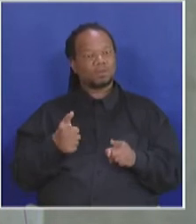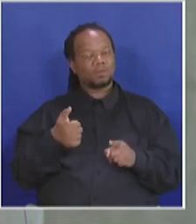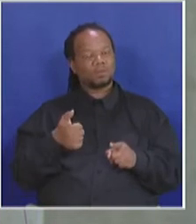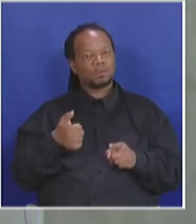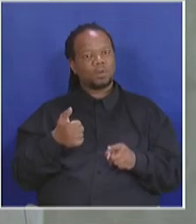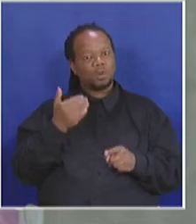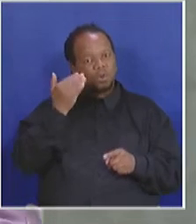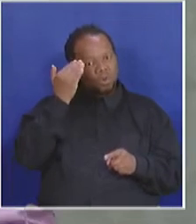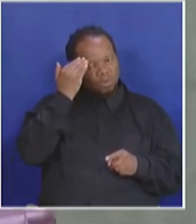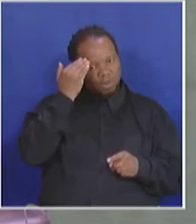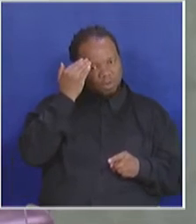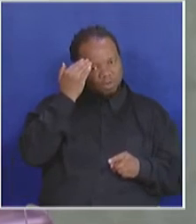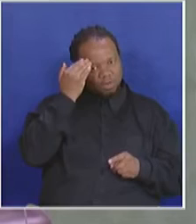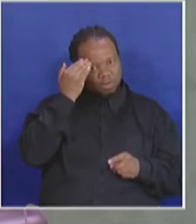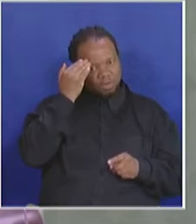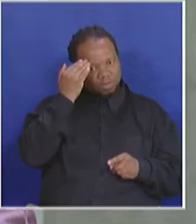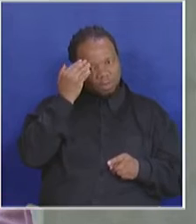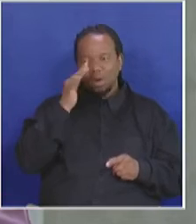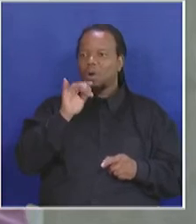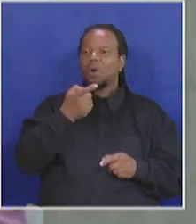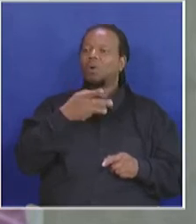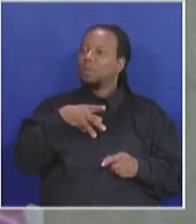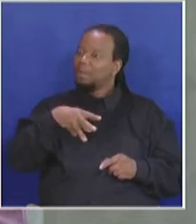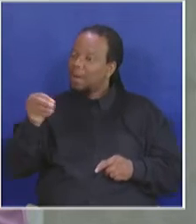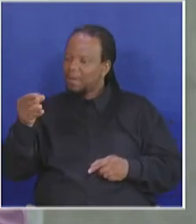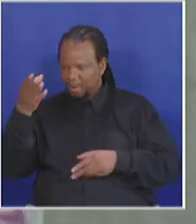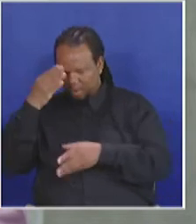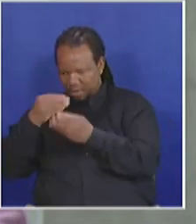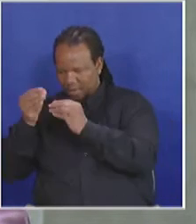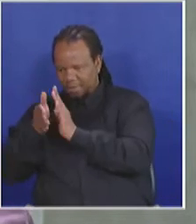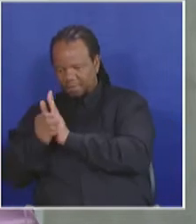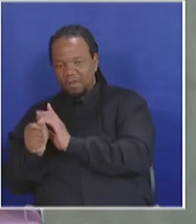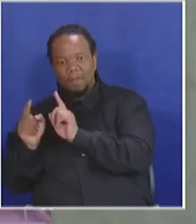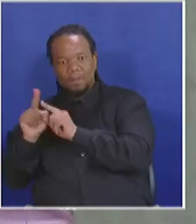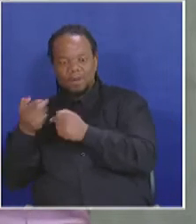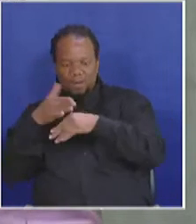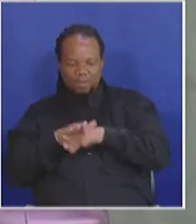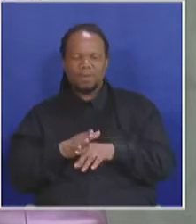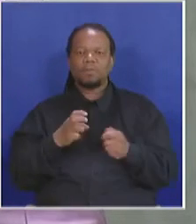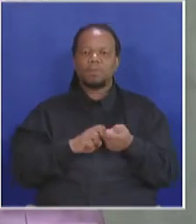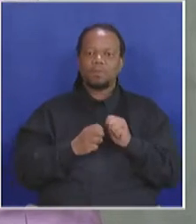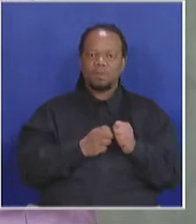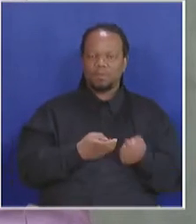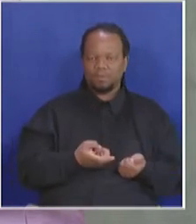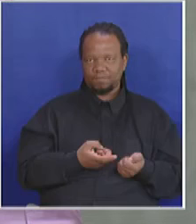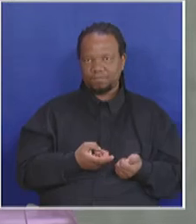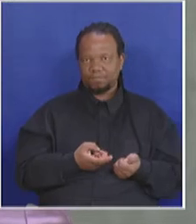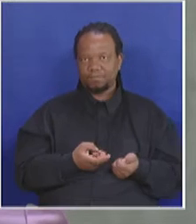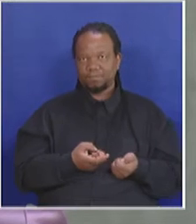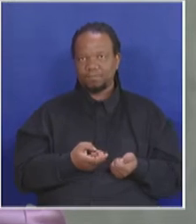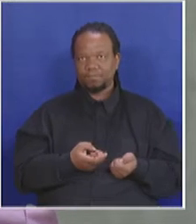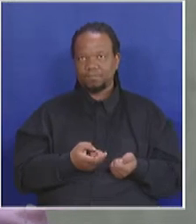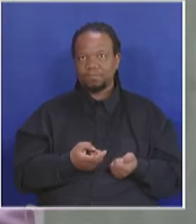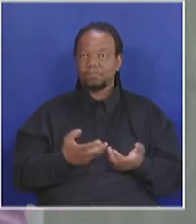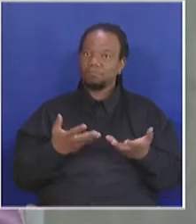of implementing the skills gained. There is a general lack of teamwork amongst beneficiaries, and this prevents the dairy from